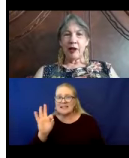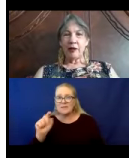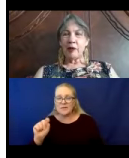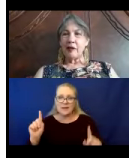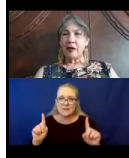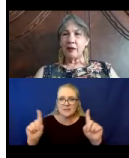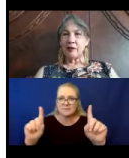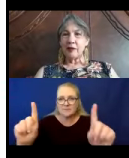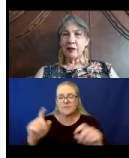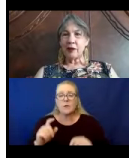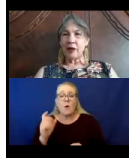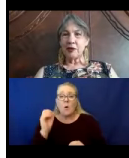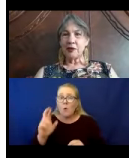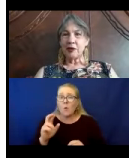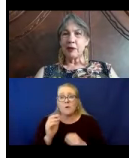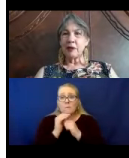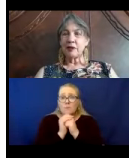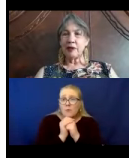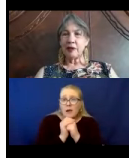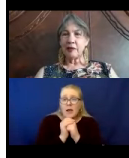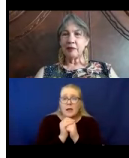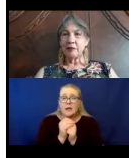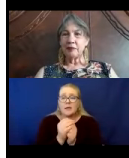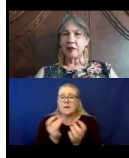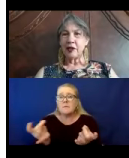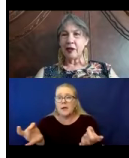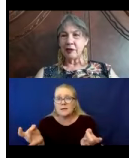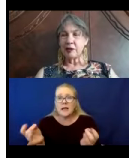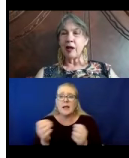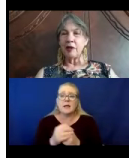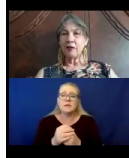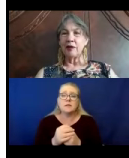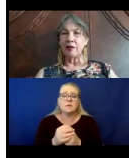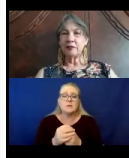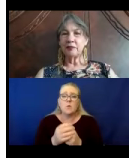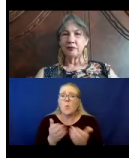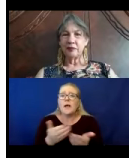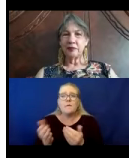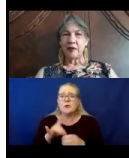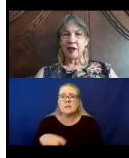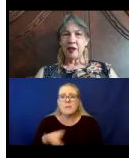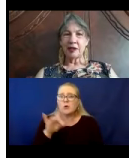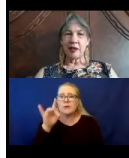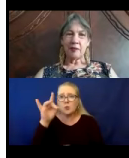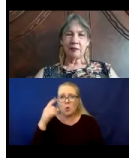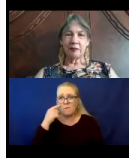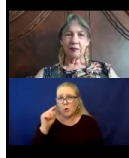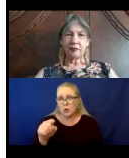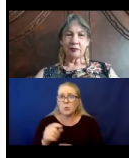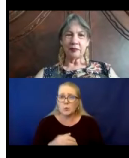And pray or meditate, whatever grounds you spiritually and is calming for you. Next